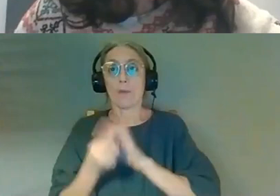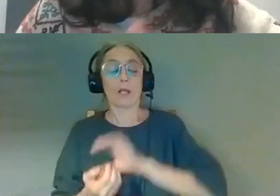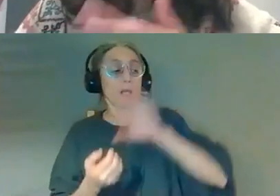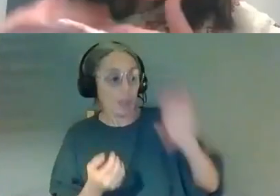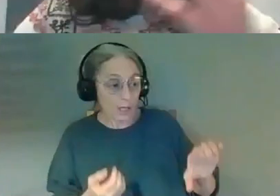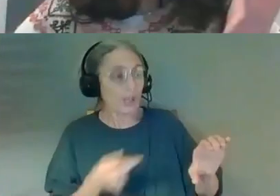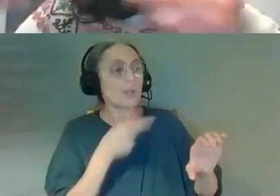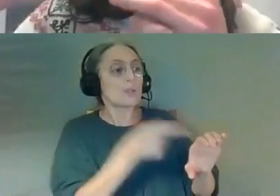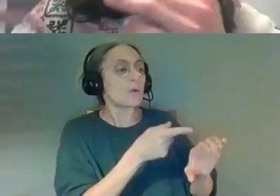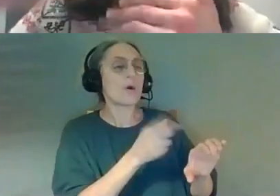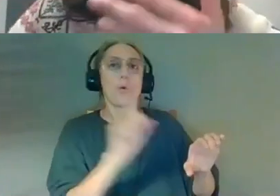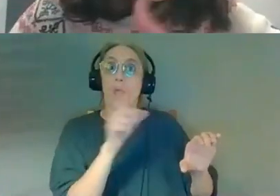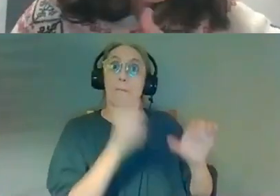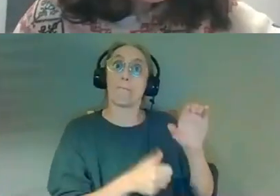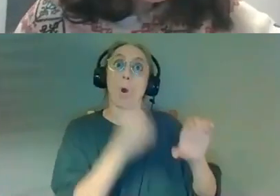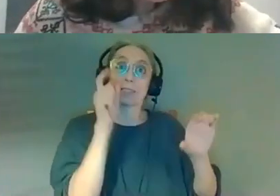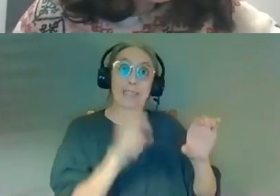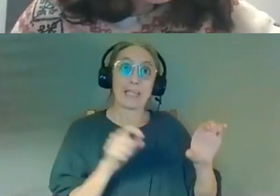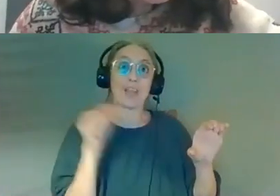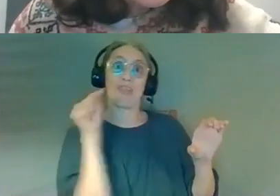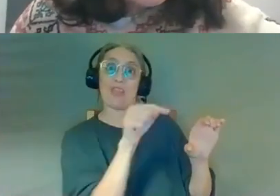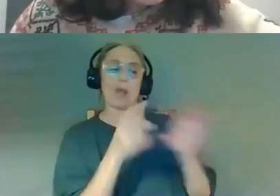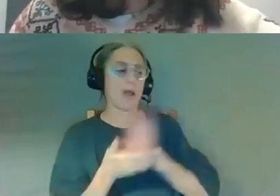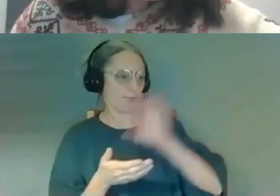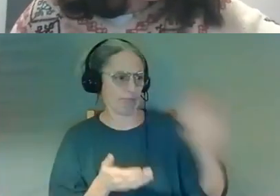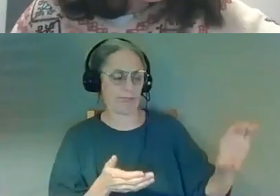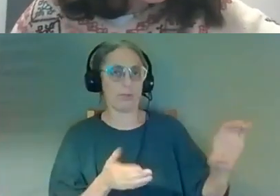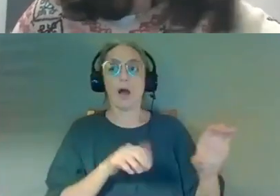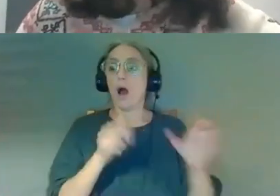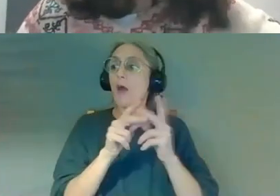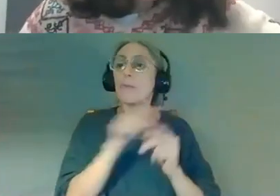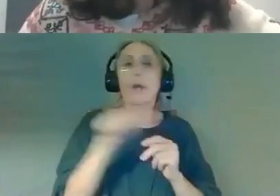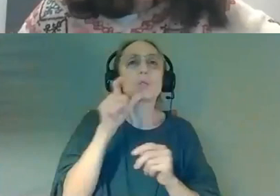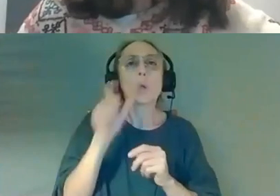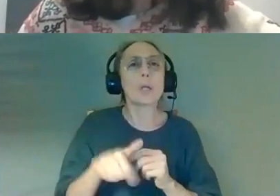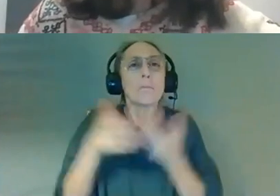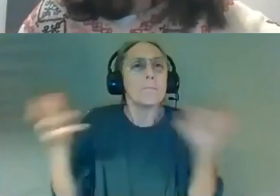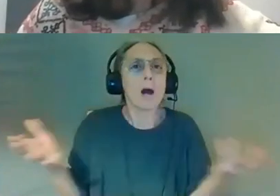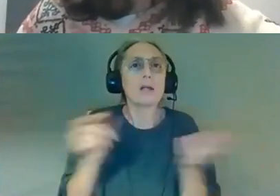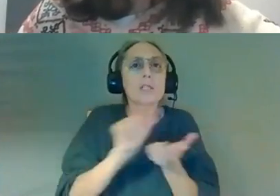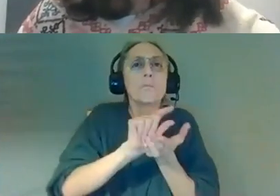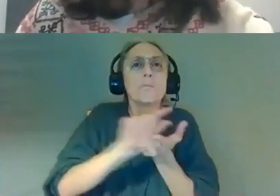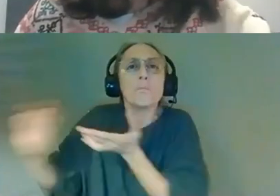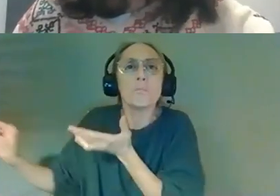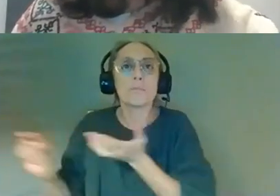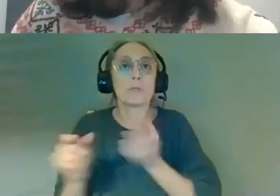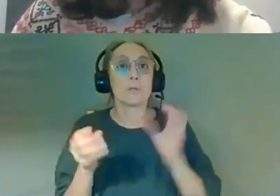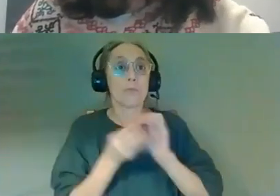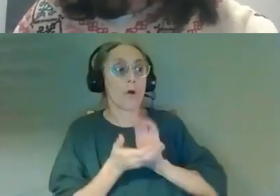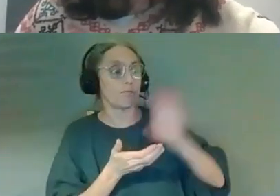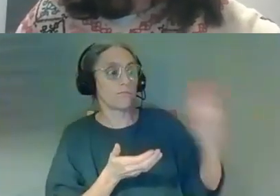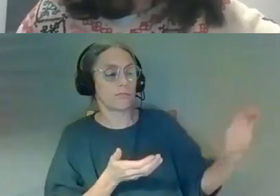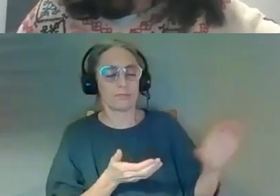sense? I hear what you're saying, but I have to disagree with you, because if you don't request, did you request any